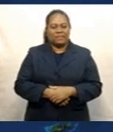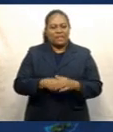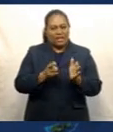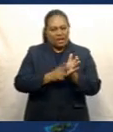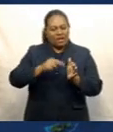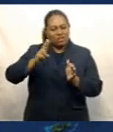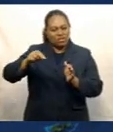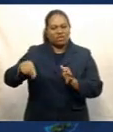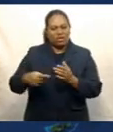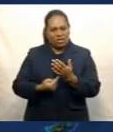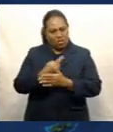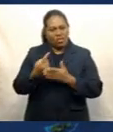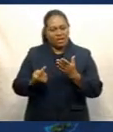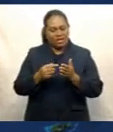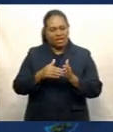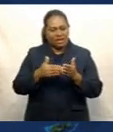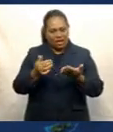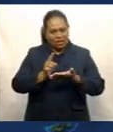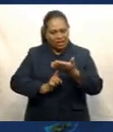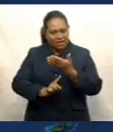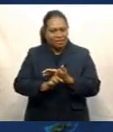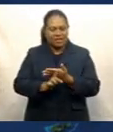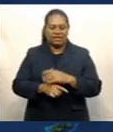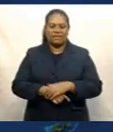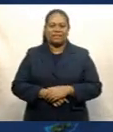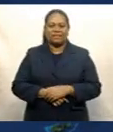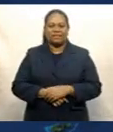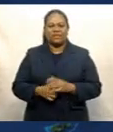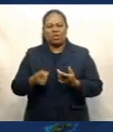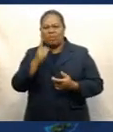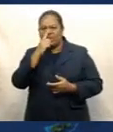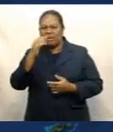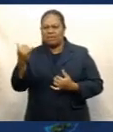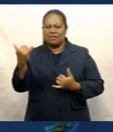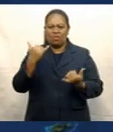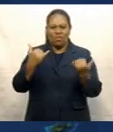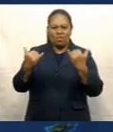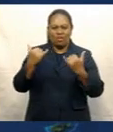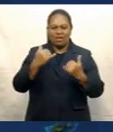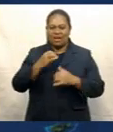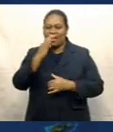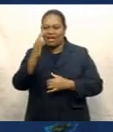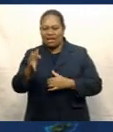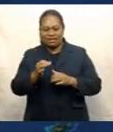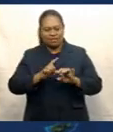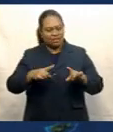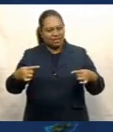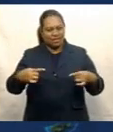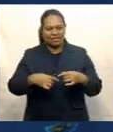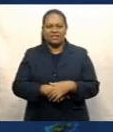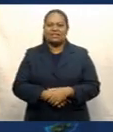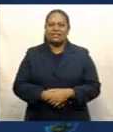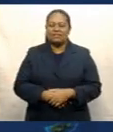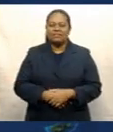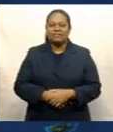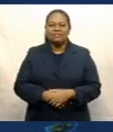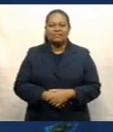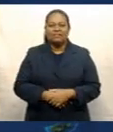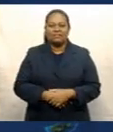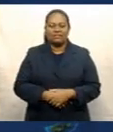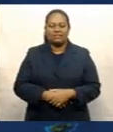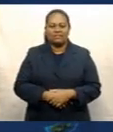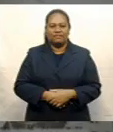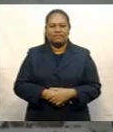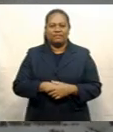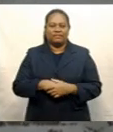moment. On-call services are there. People call up and they ask for the items, and then they come and collect